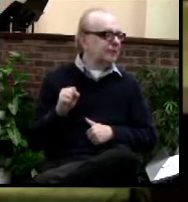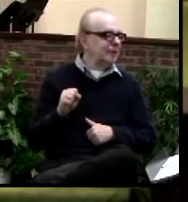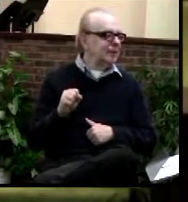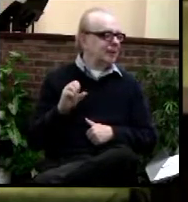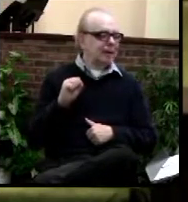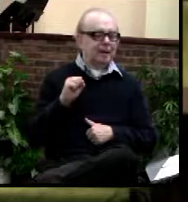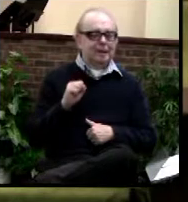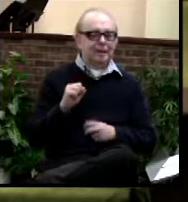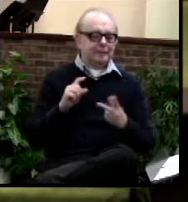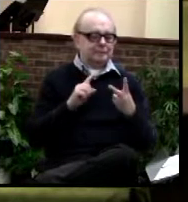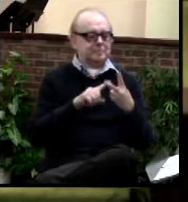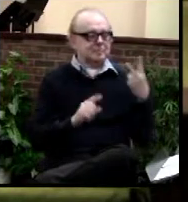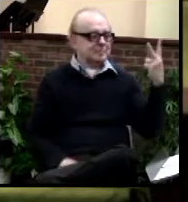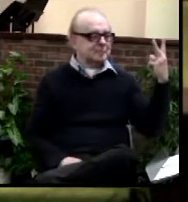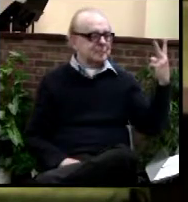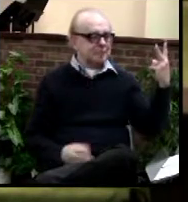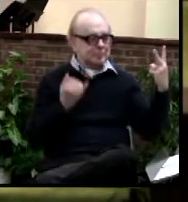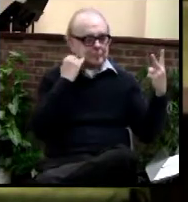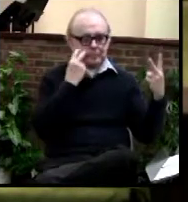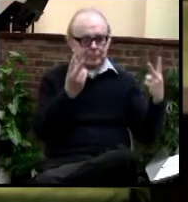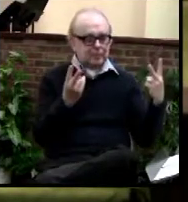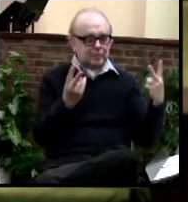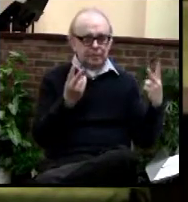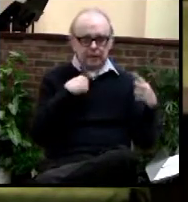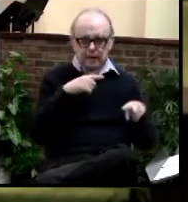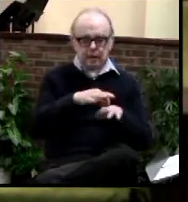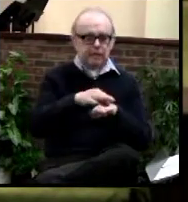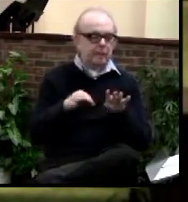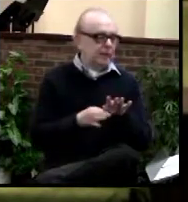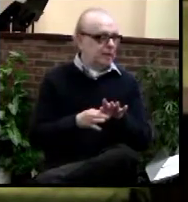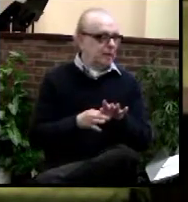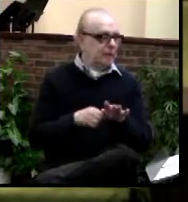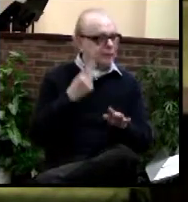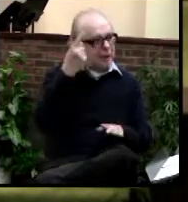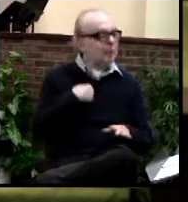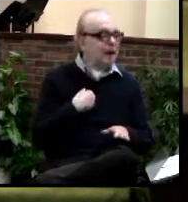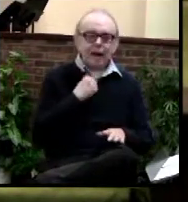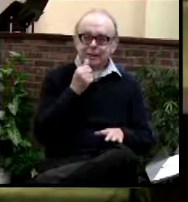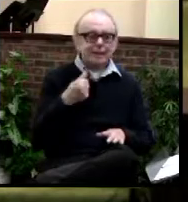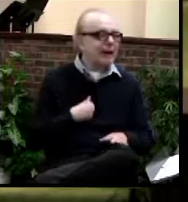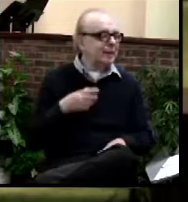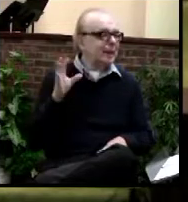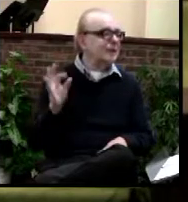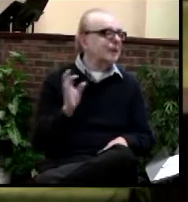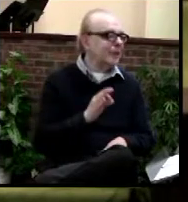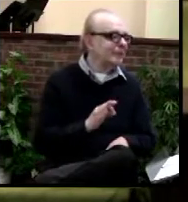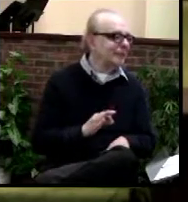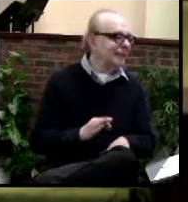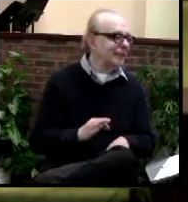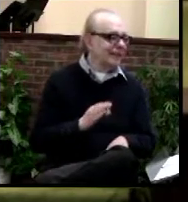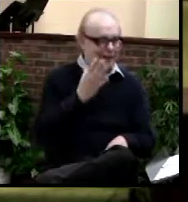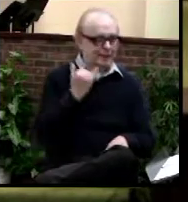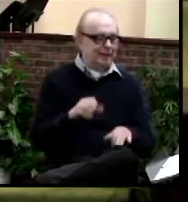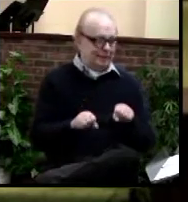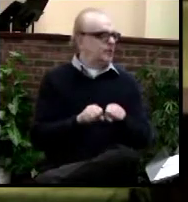Number two, if you ever saw my feet, you would understand why I don't own any flip-flops. This is why